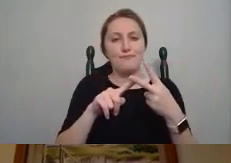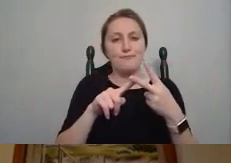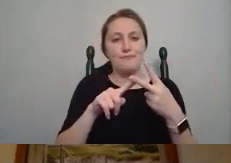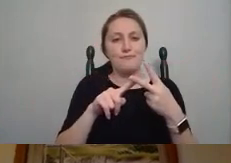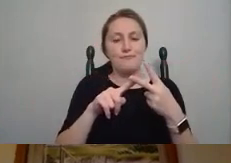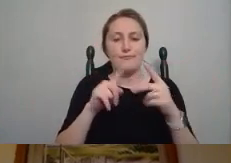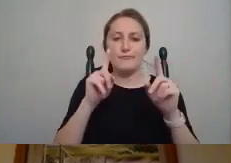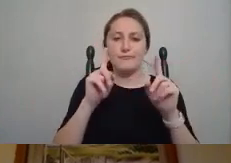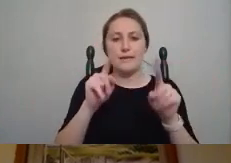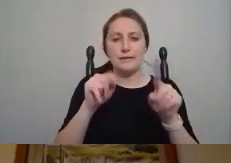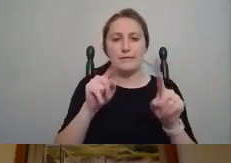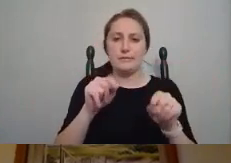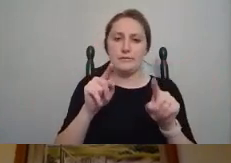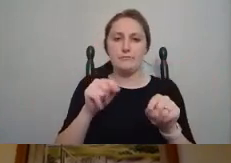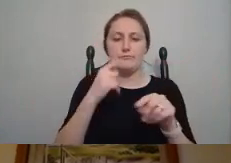attendance. One is